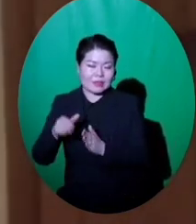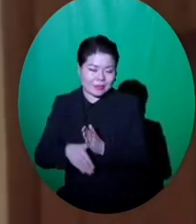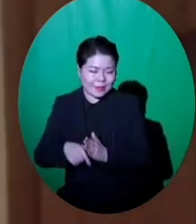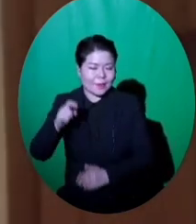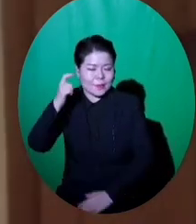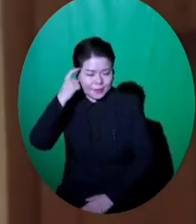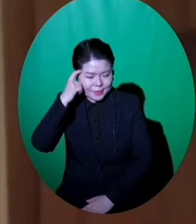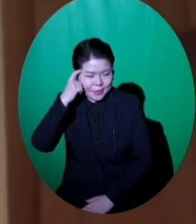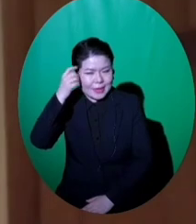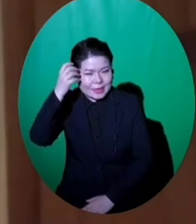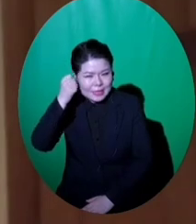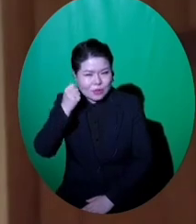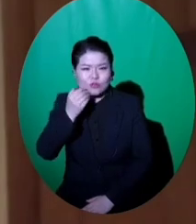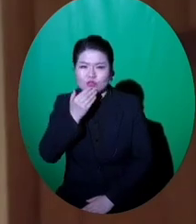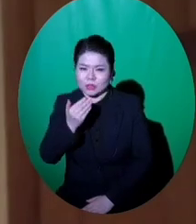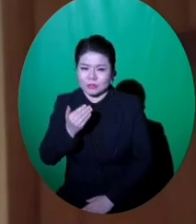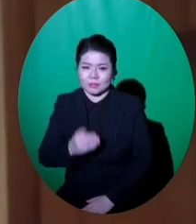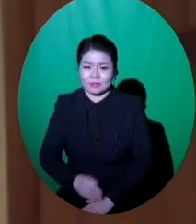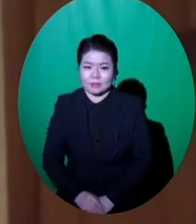together has been degraded.